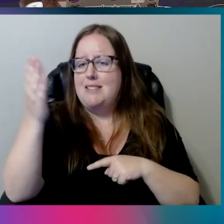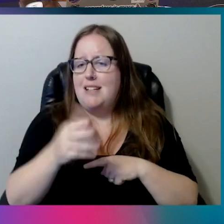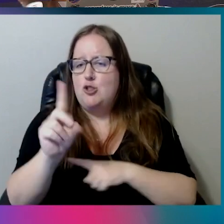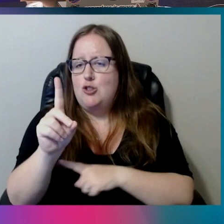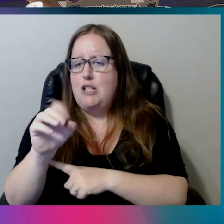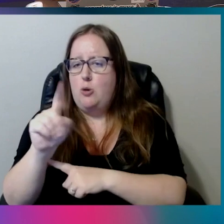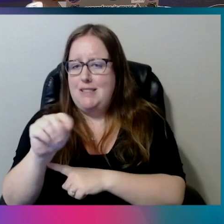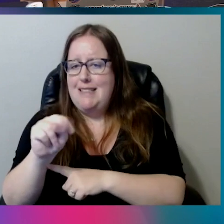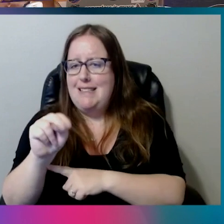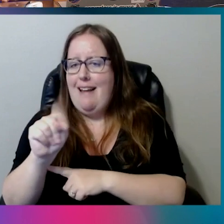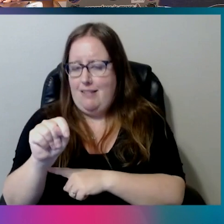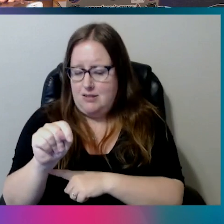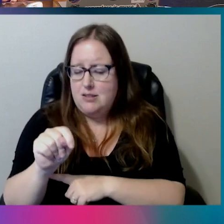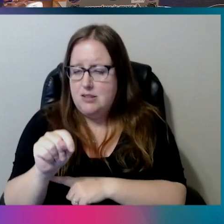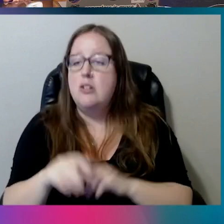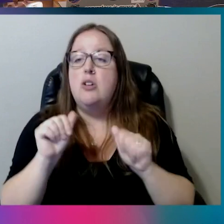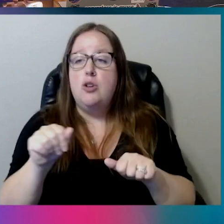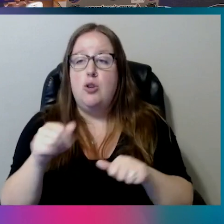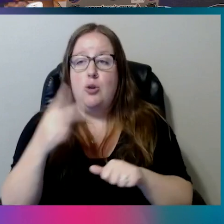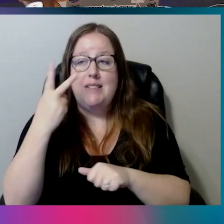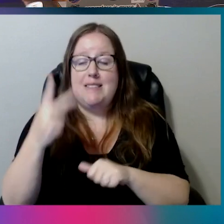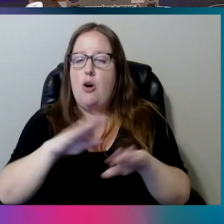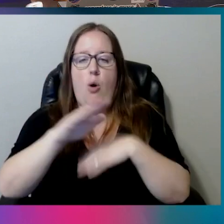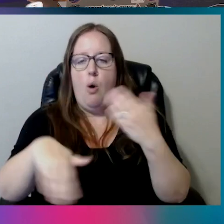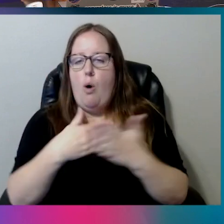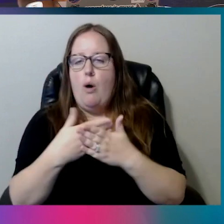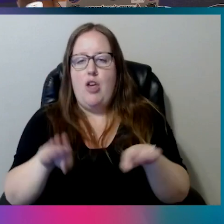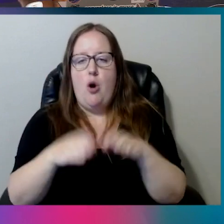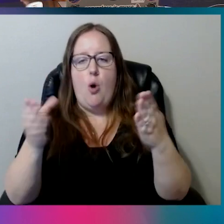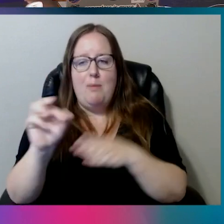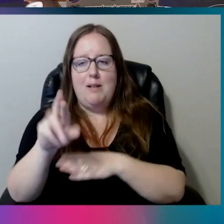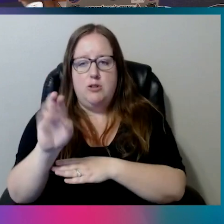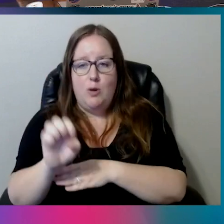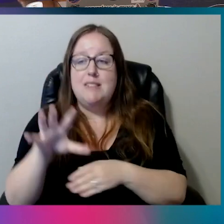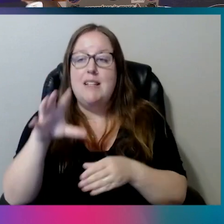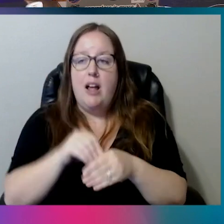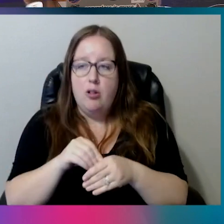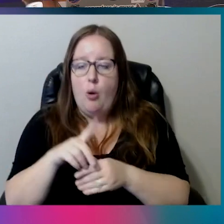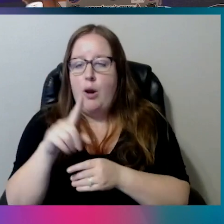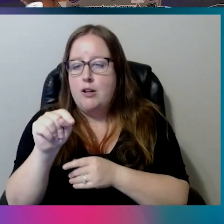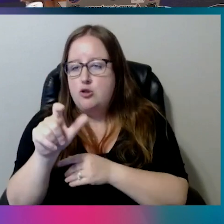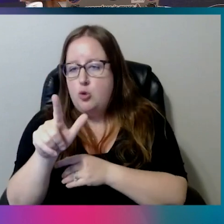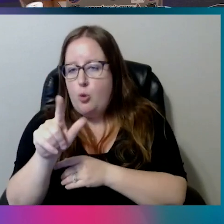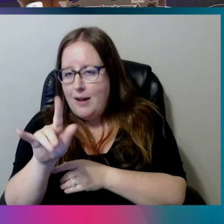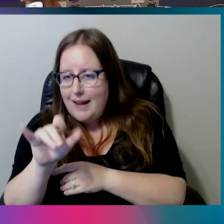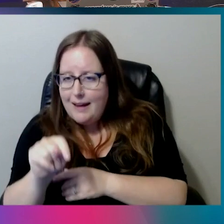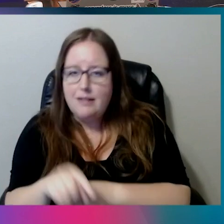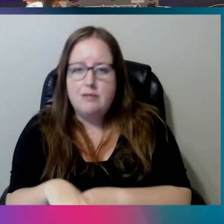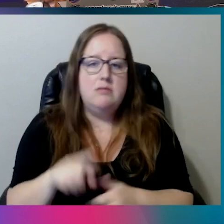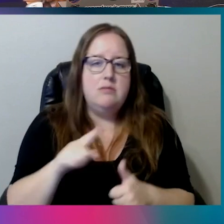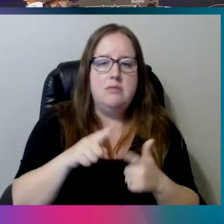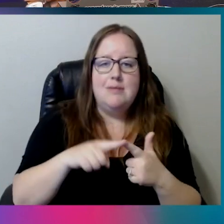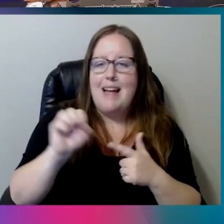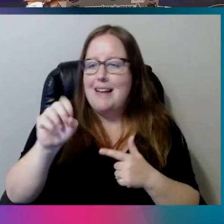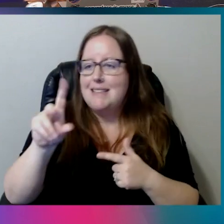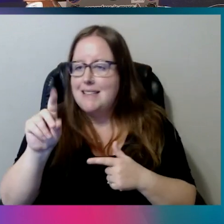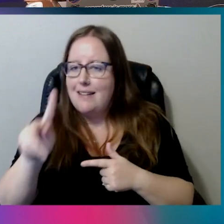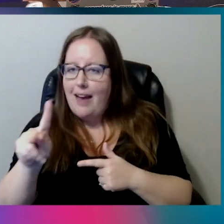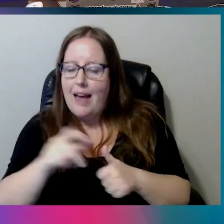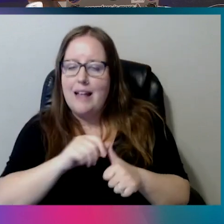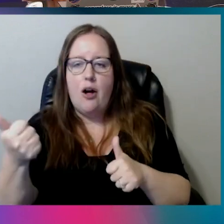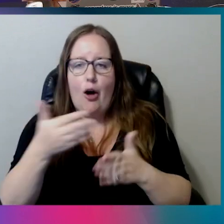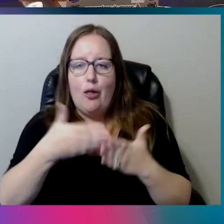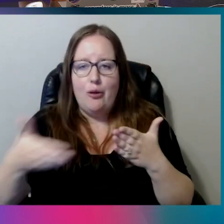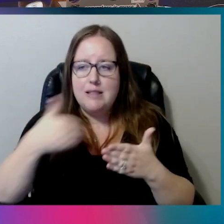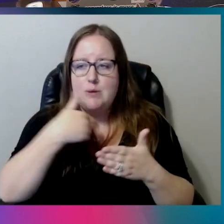github.com/aws/dotnet, you can see all of the open source .NET projects that we have, including the toolkits, the SDKs, the various other bits of tooling that we have.